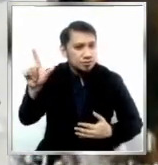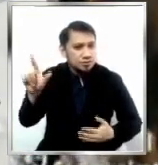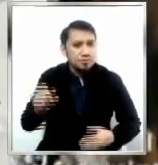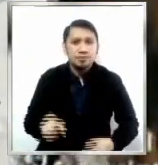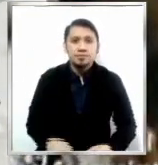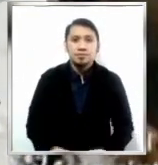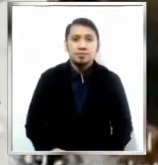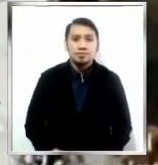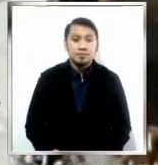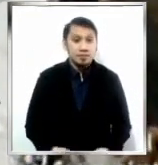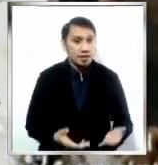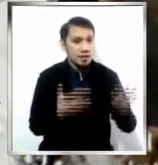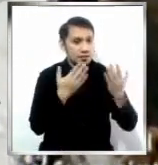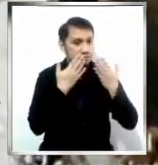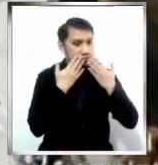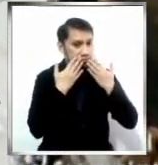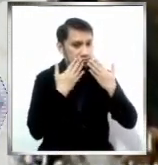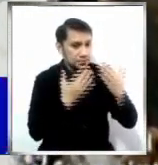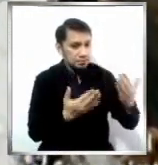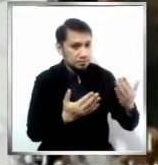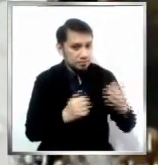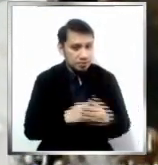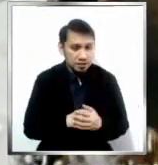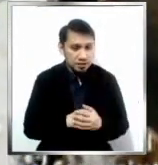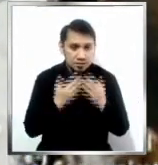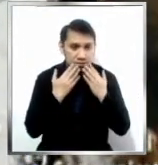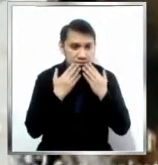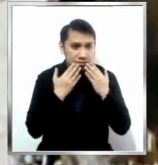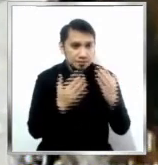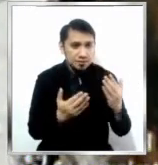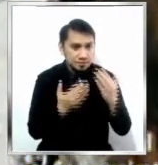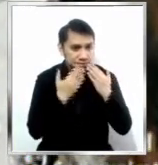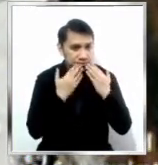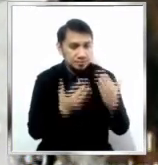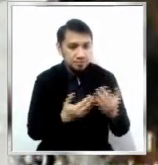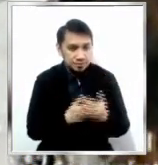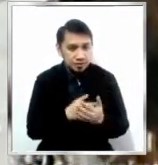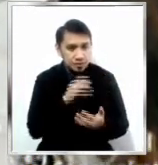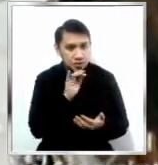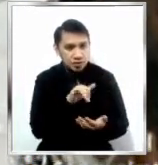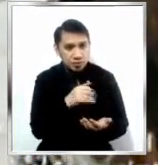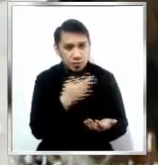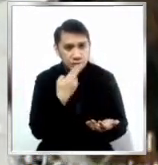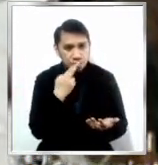you. So it's a report that is